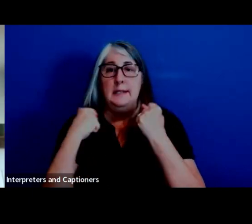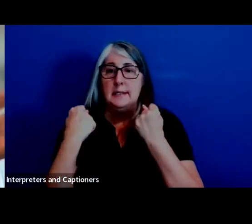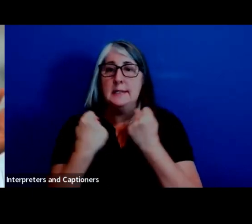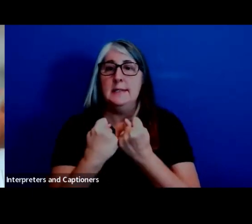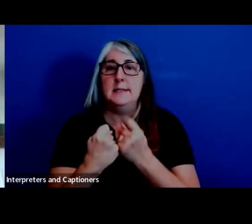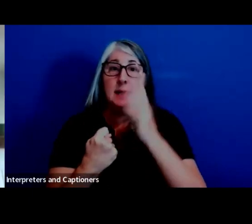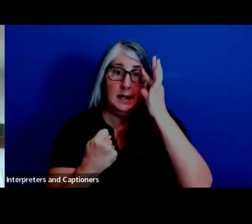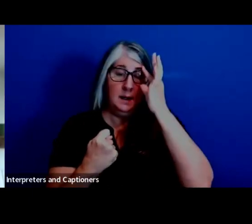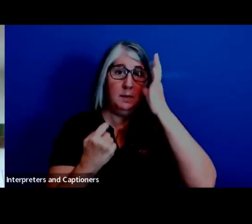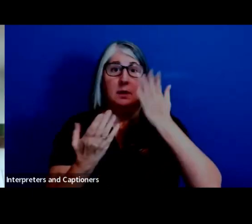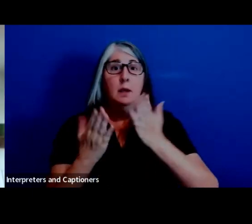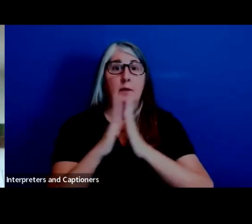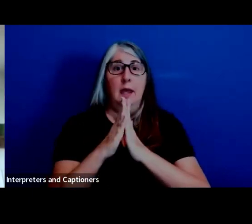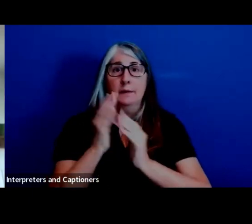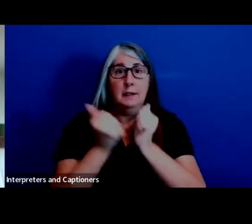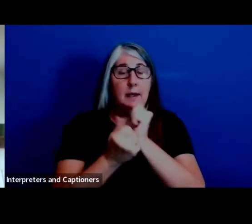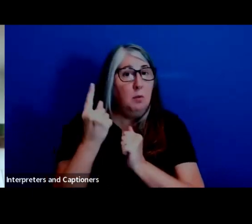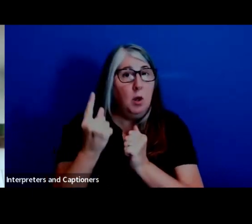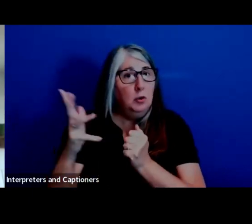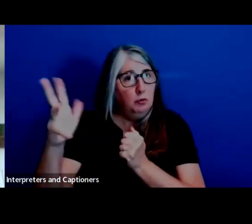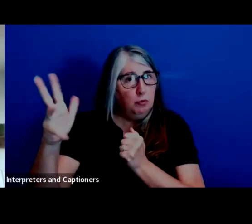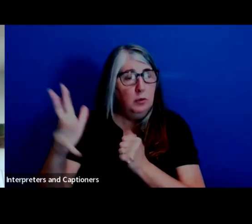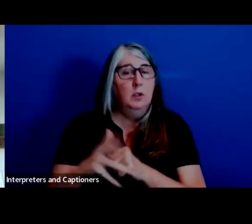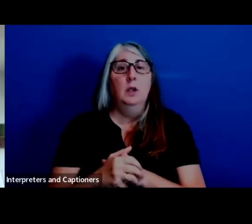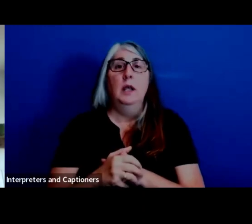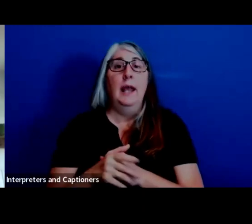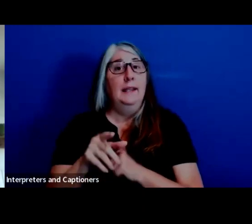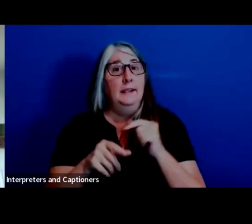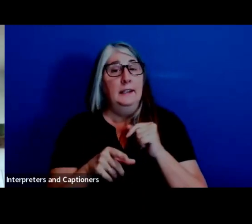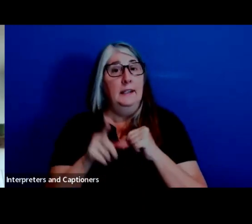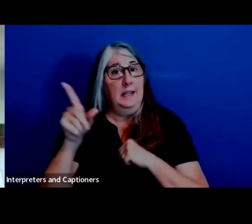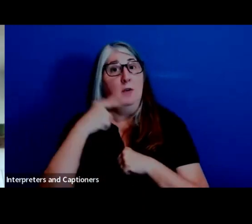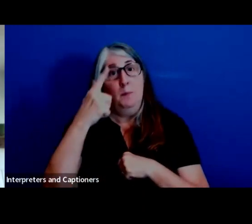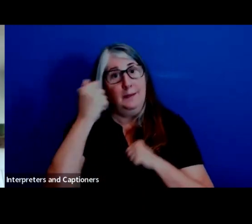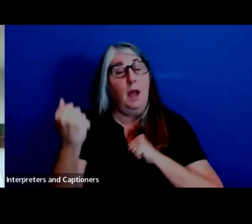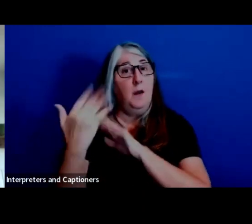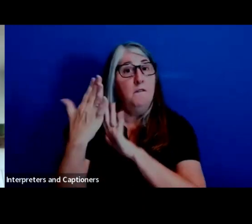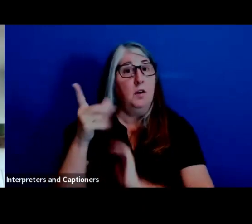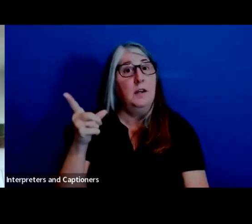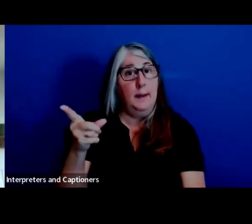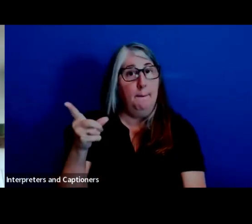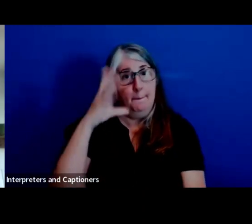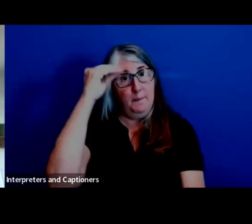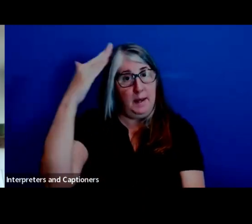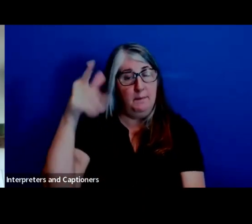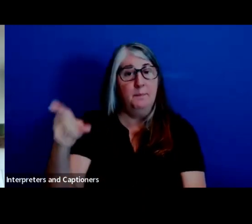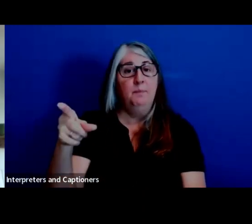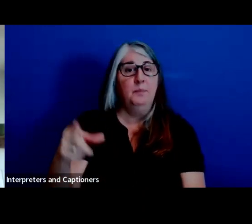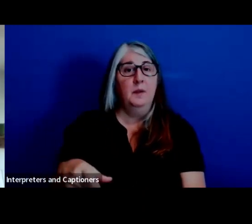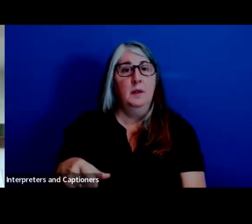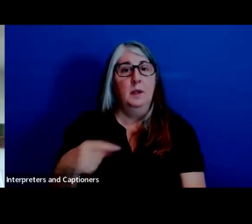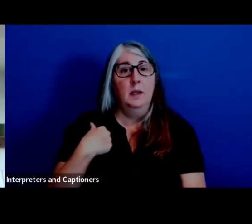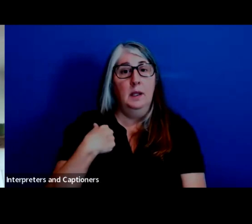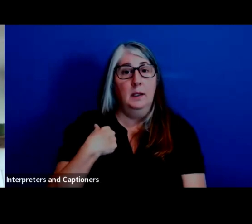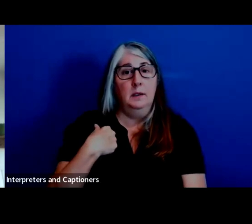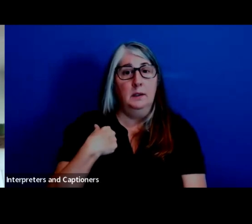to ask everybody to back off. And he told me, because I confronted him, I wanted to know,